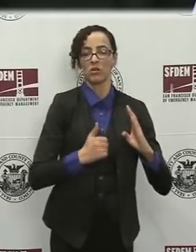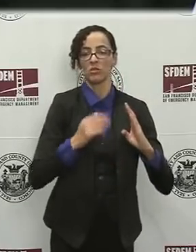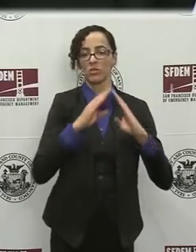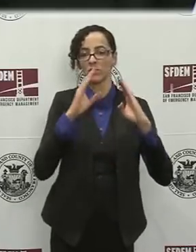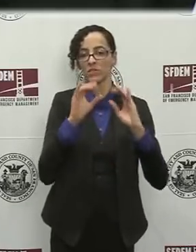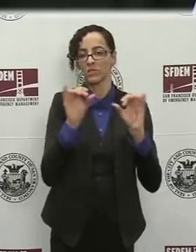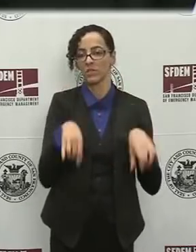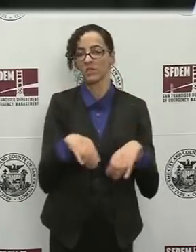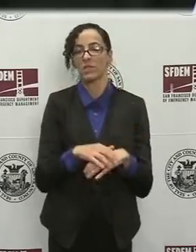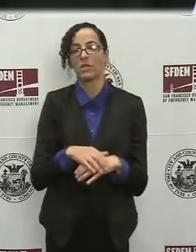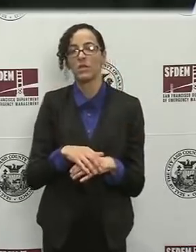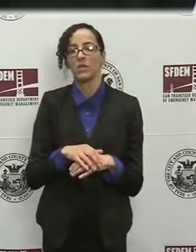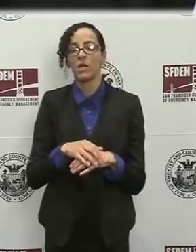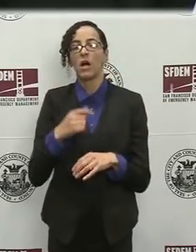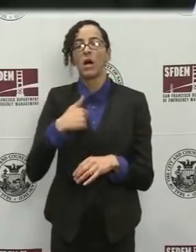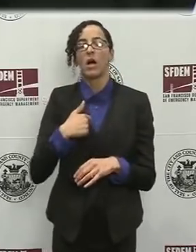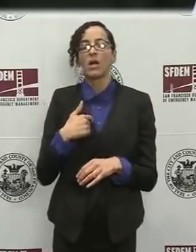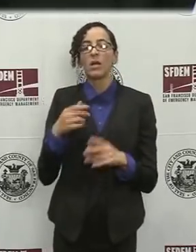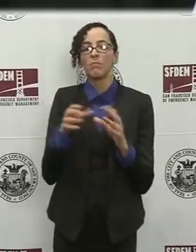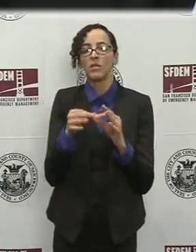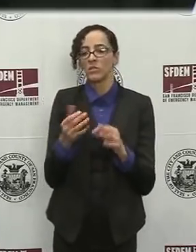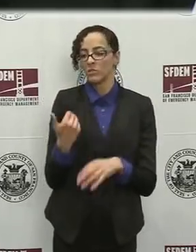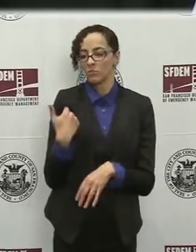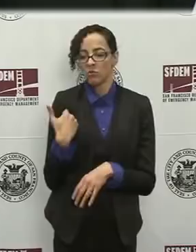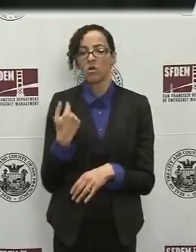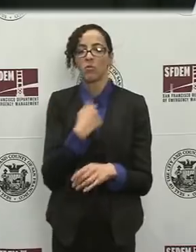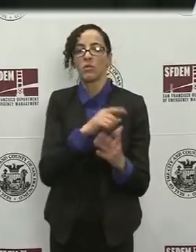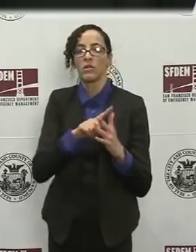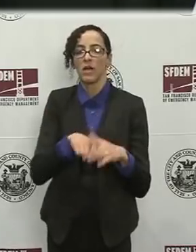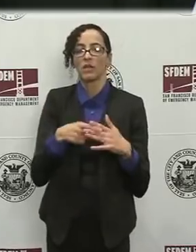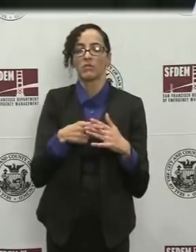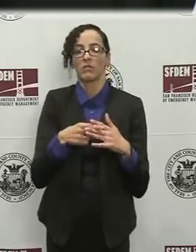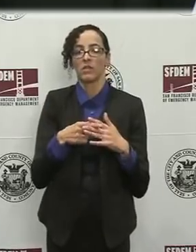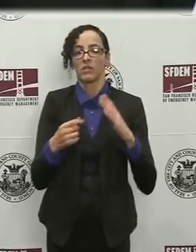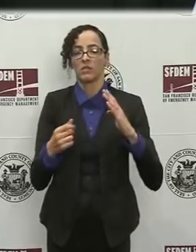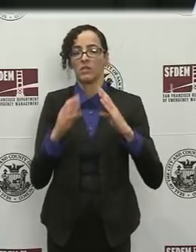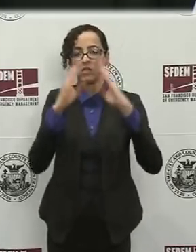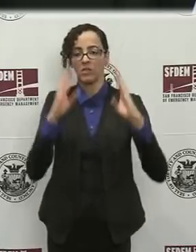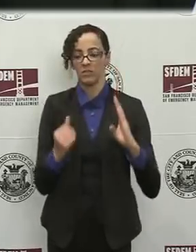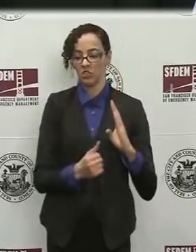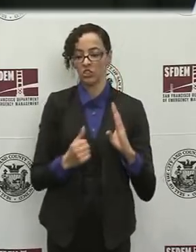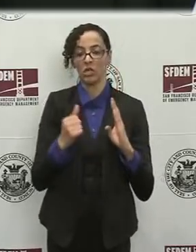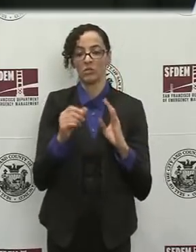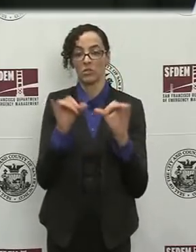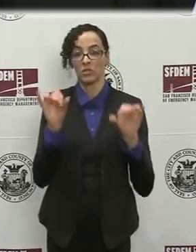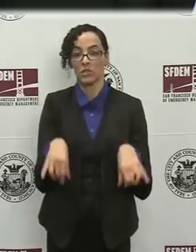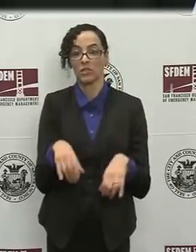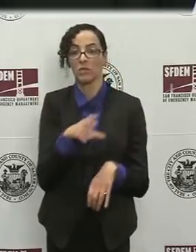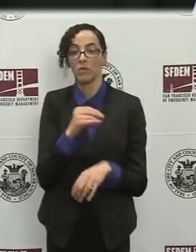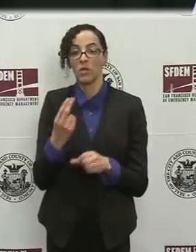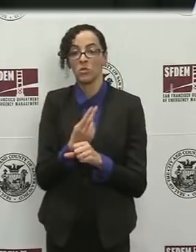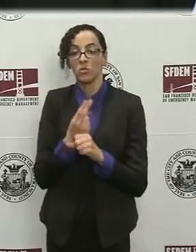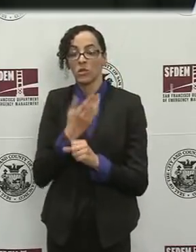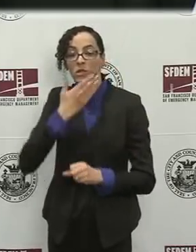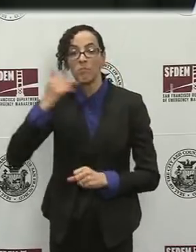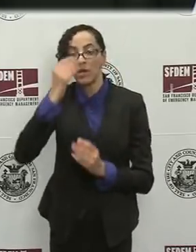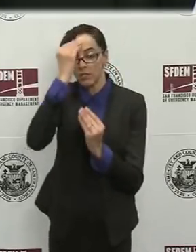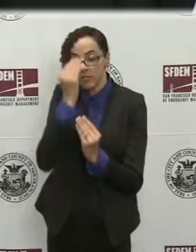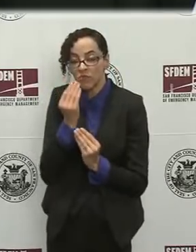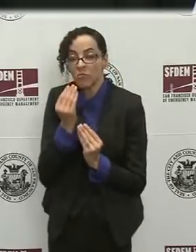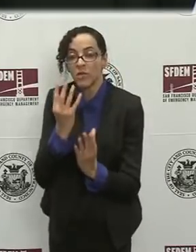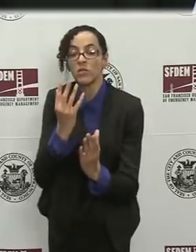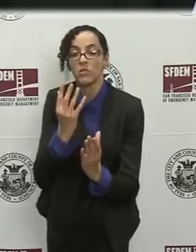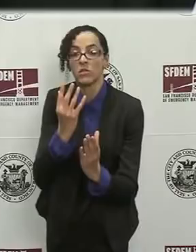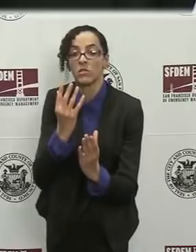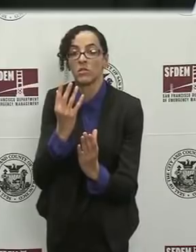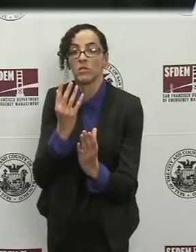center, we were using the best data and information at the time and continue to create and design our system using